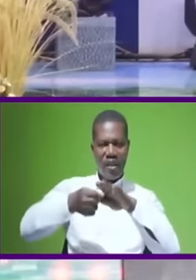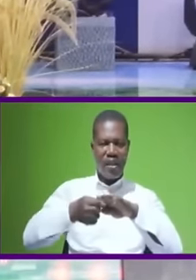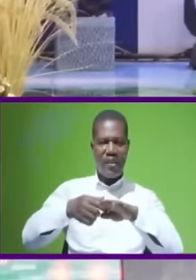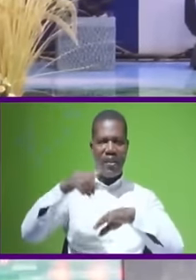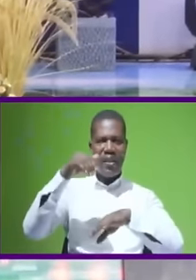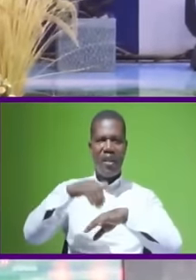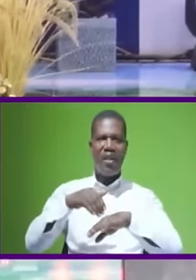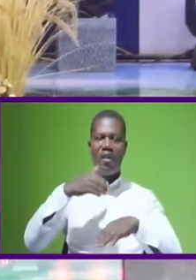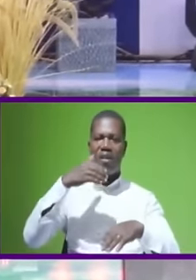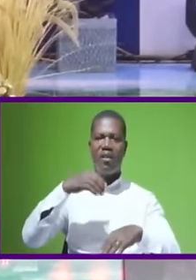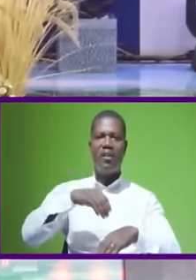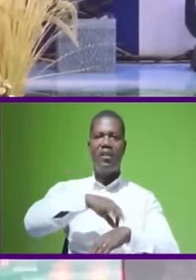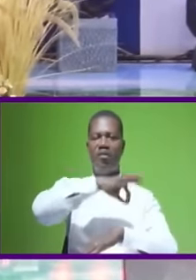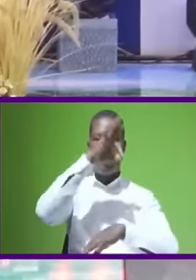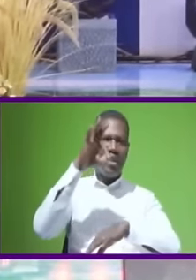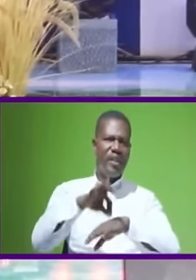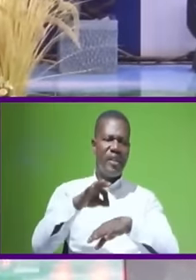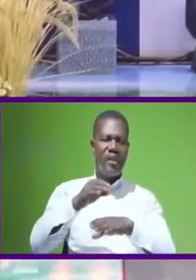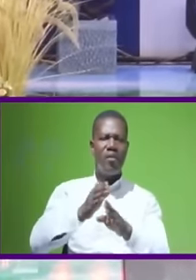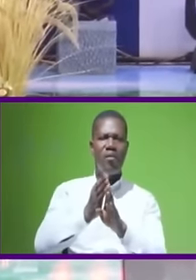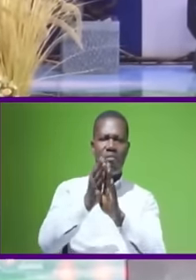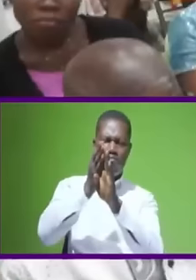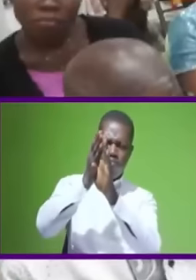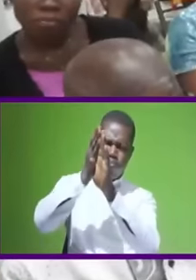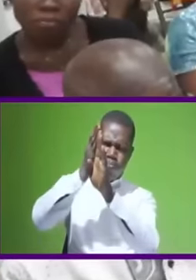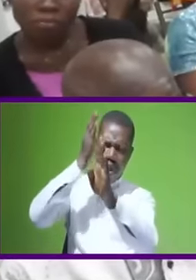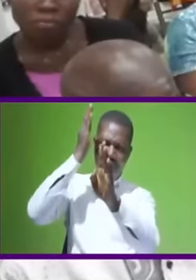wolf happen so direct.